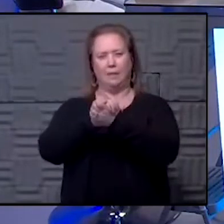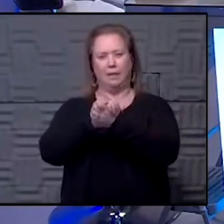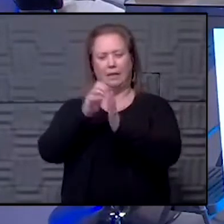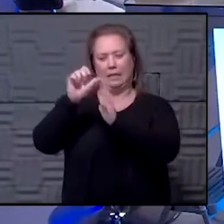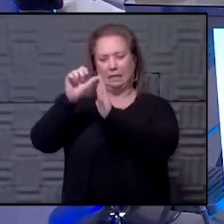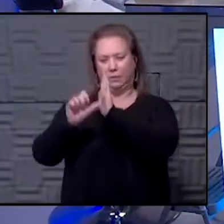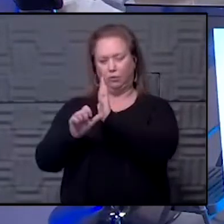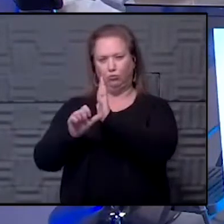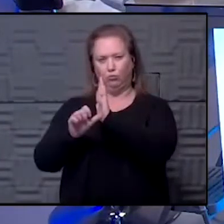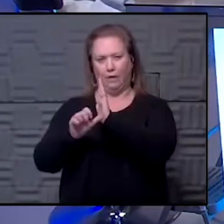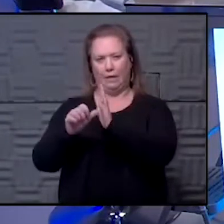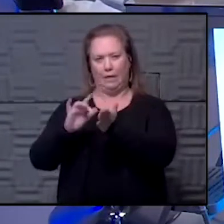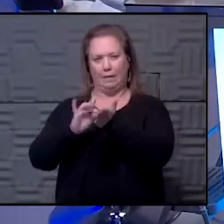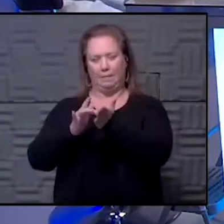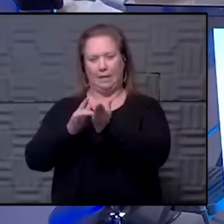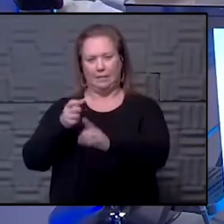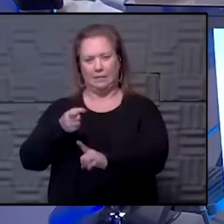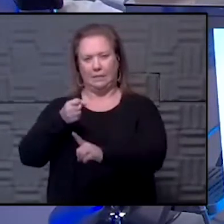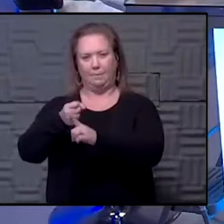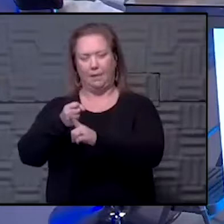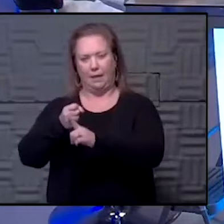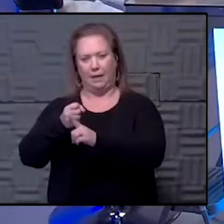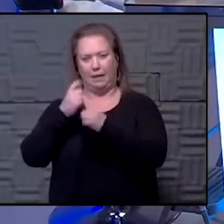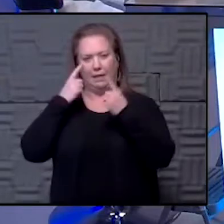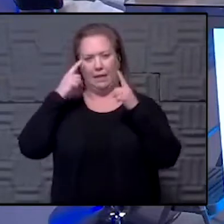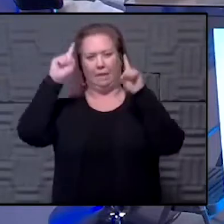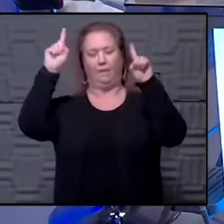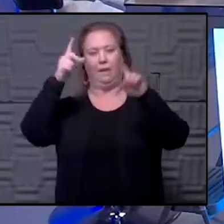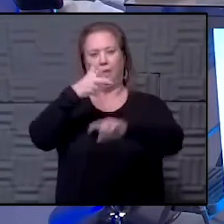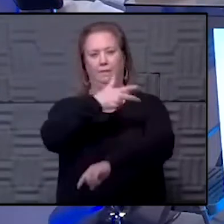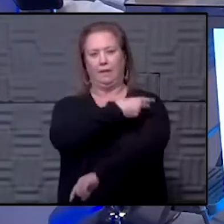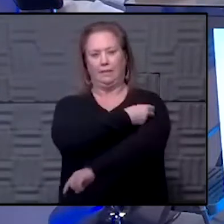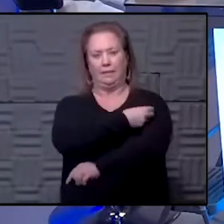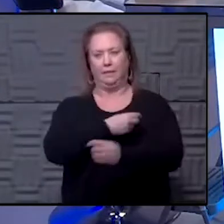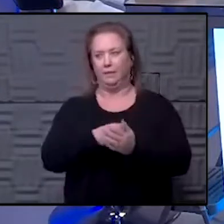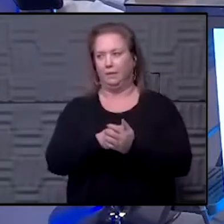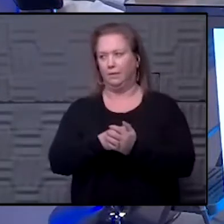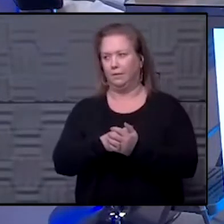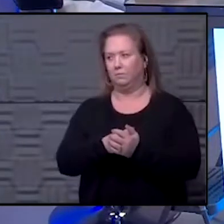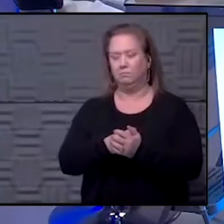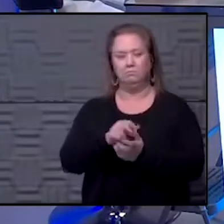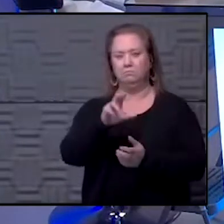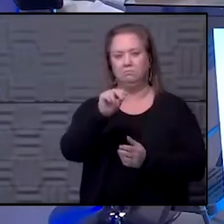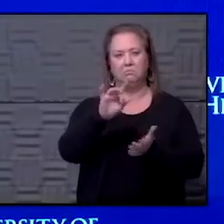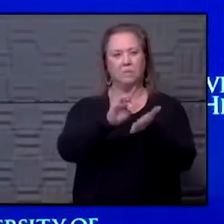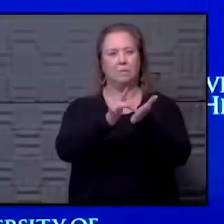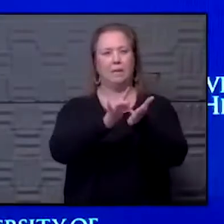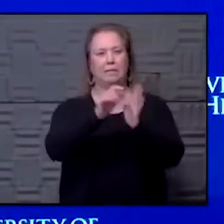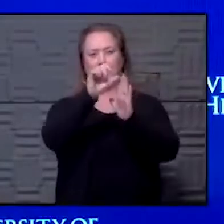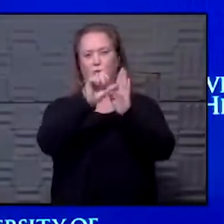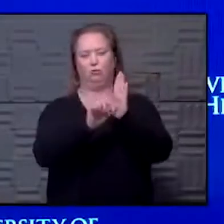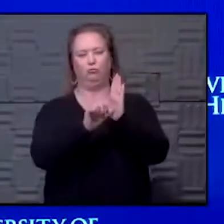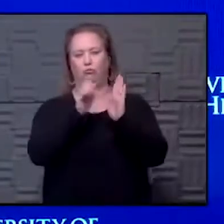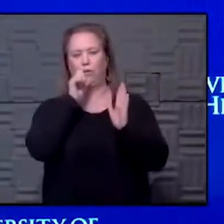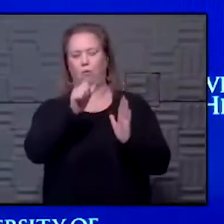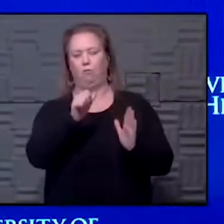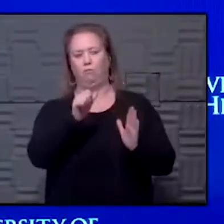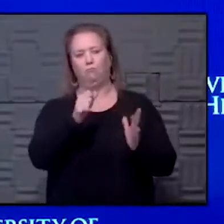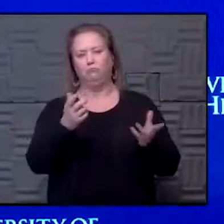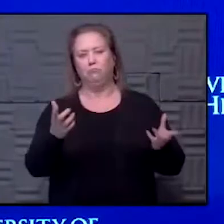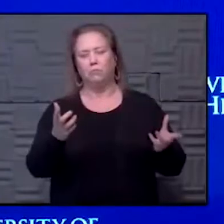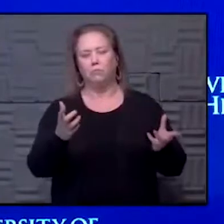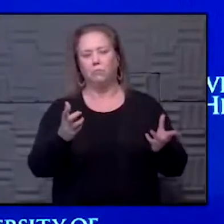has his surgery? Is that going to impact the efficacy of the vaccine? Yeah, it really shouldn't, because those medications in surgery they're